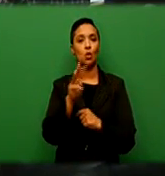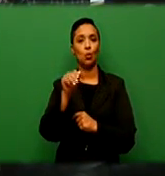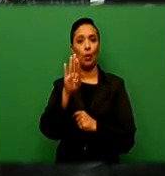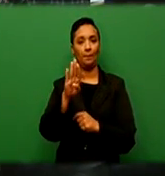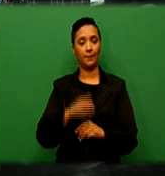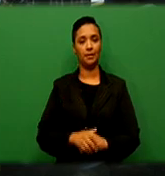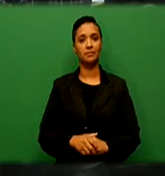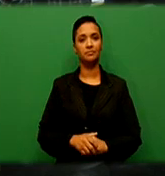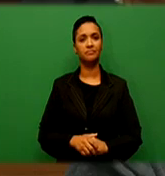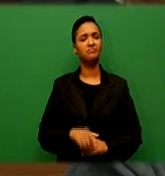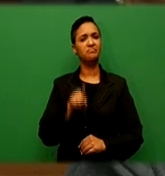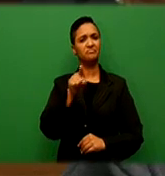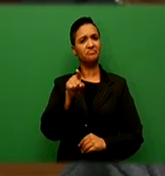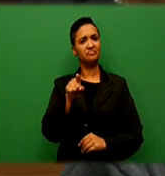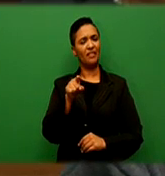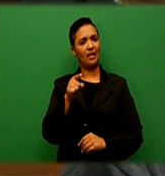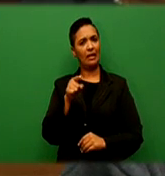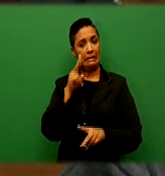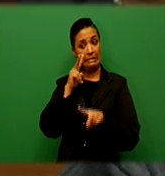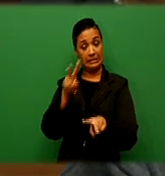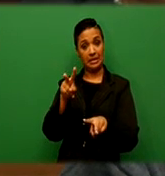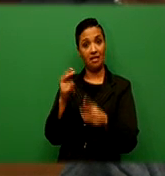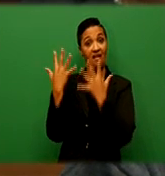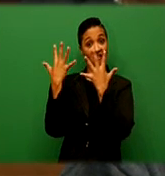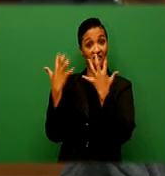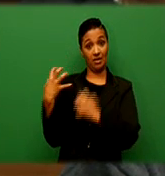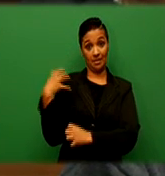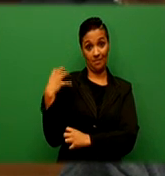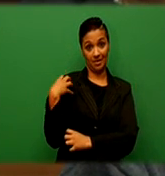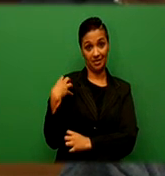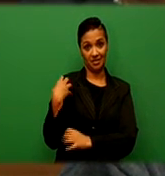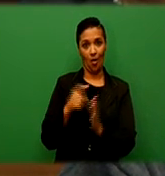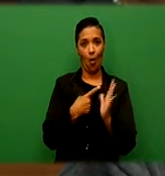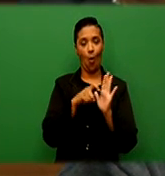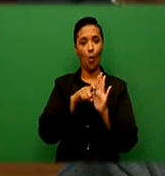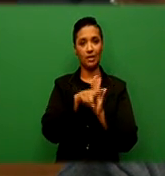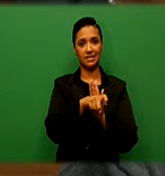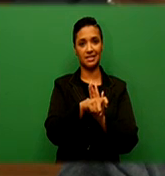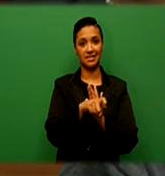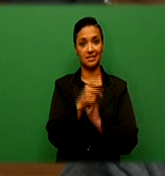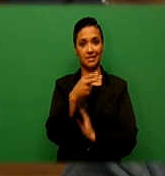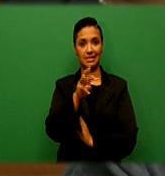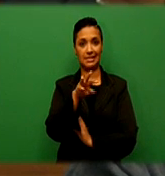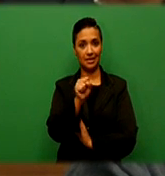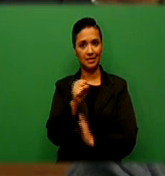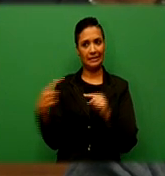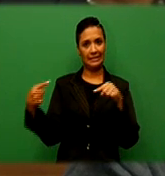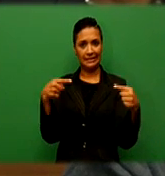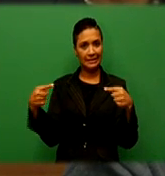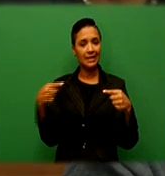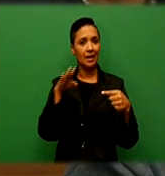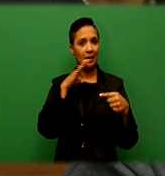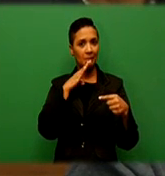feel about the public dispute between the Finance Ministry and the Hawks? And is it at all concerned that its independence could